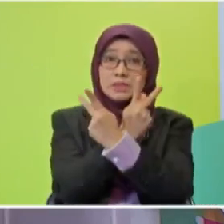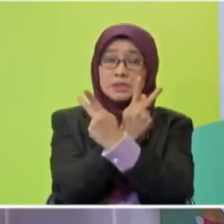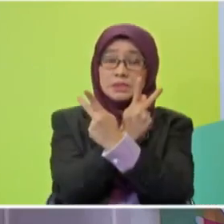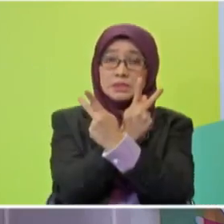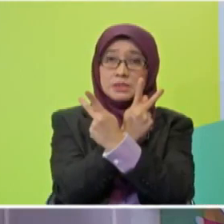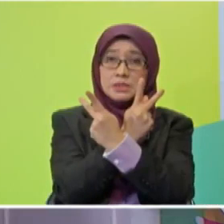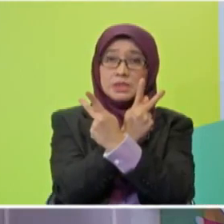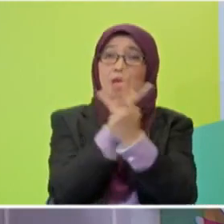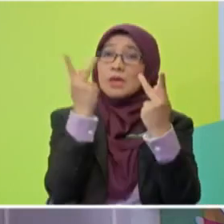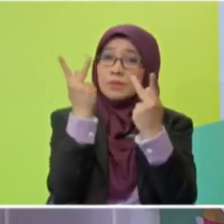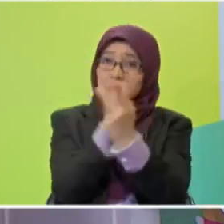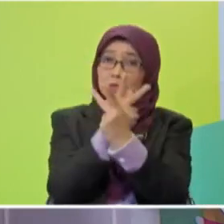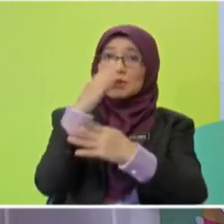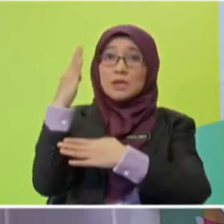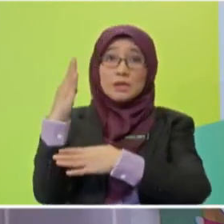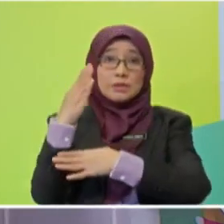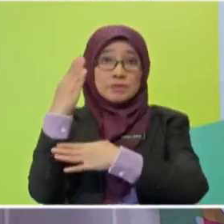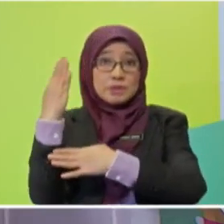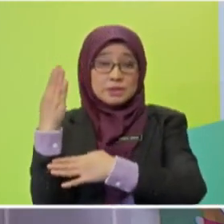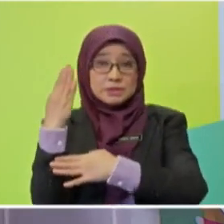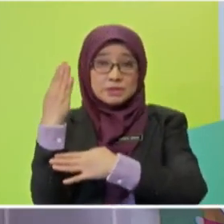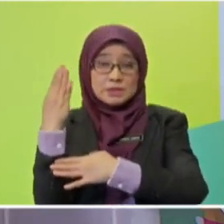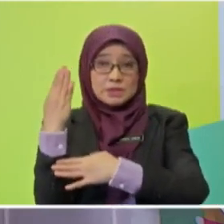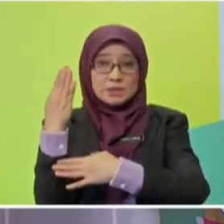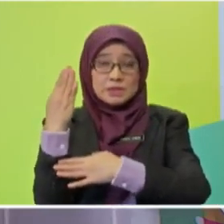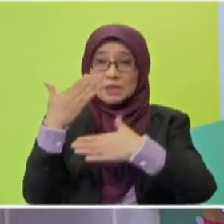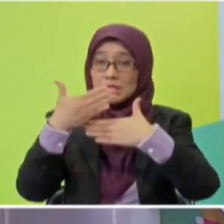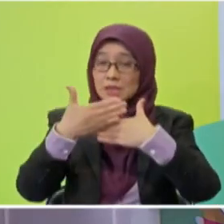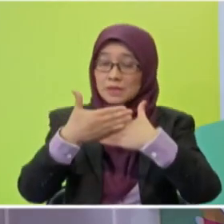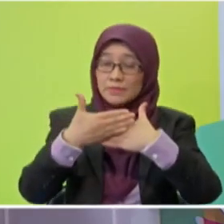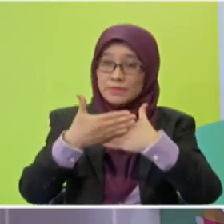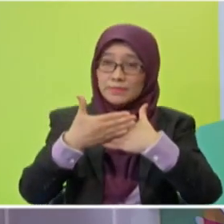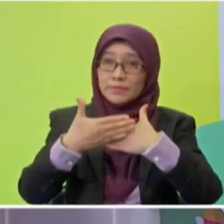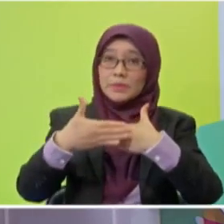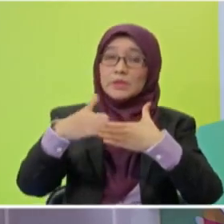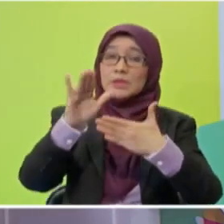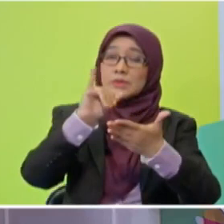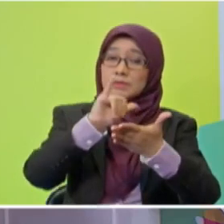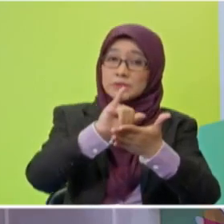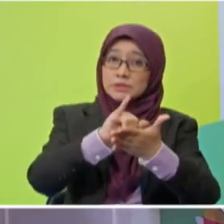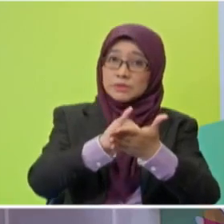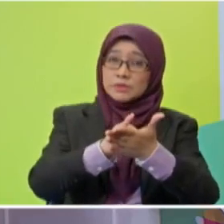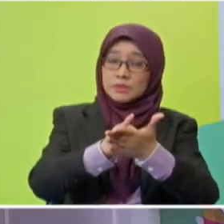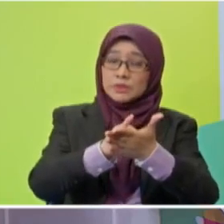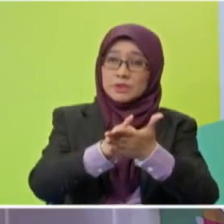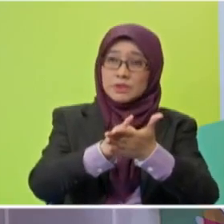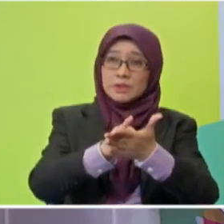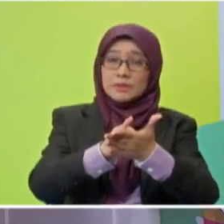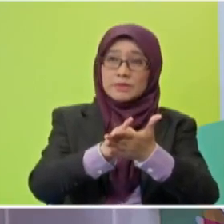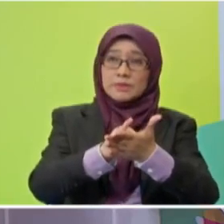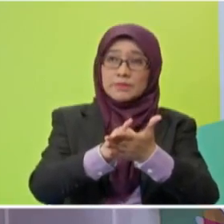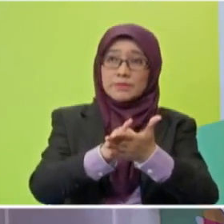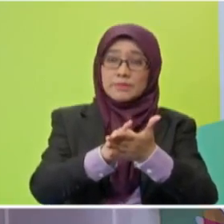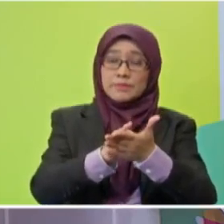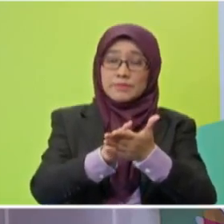you multiply the numbers given there as usual, as normal as what you do. You ignore the decimal point, you